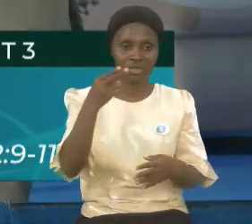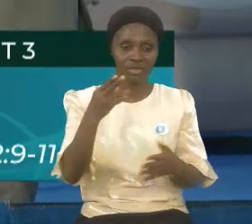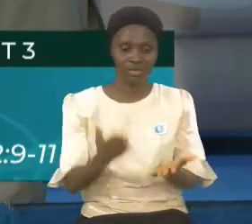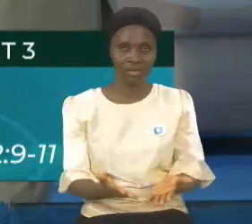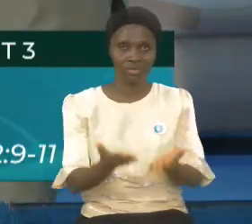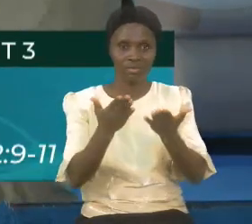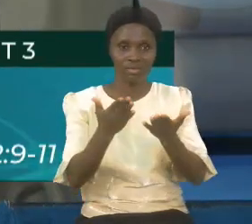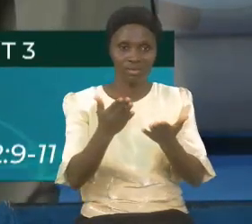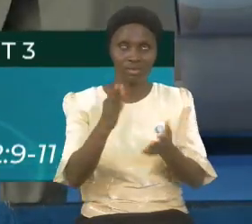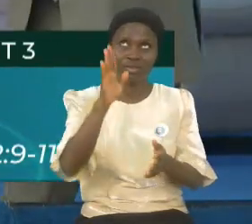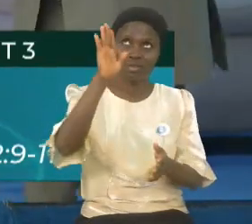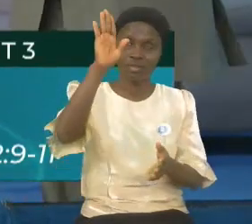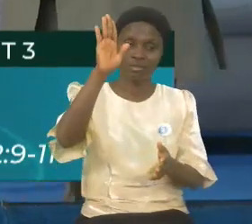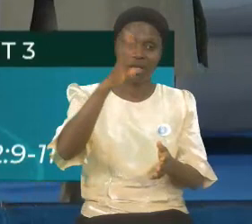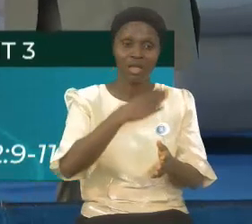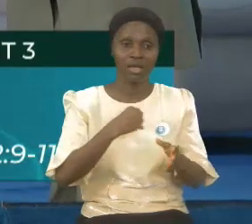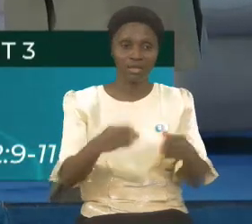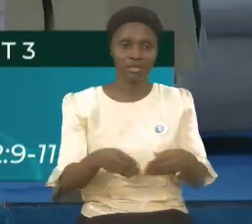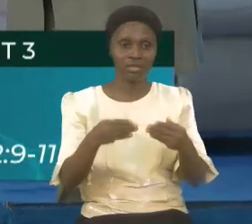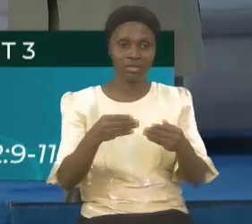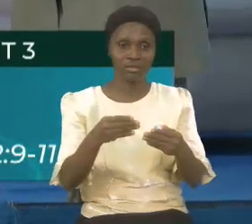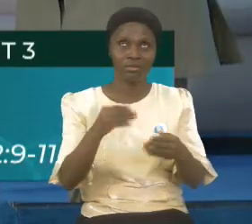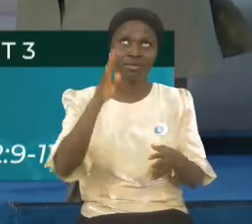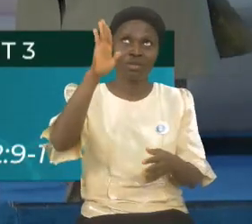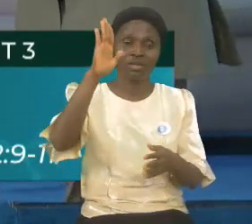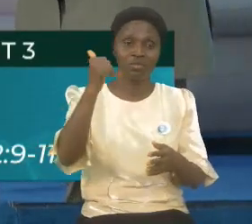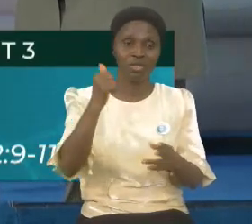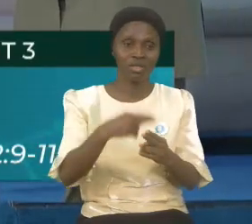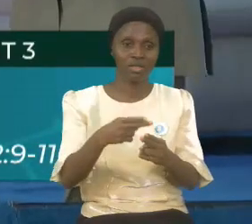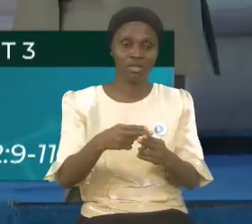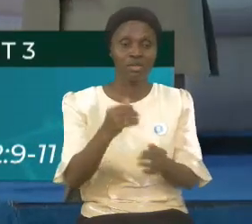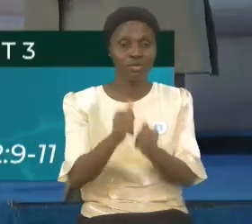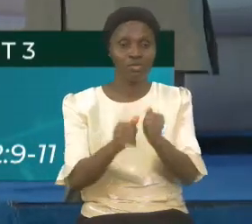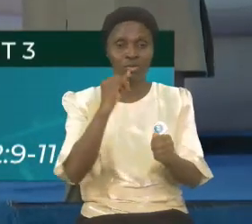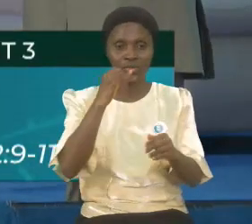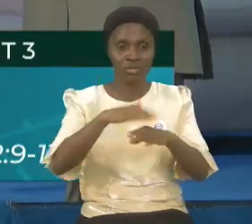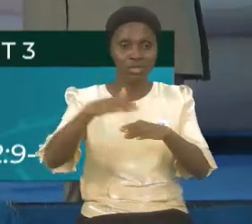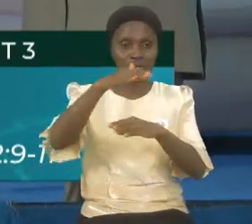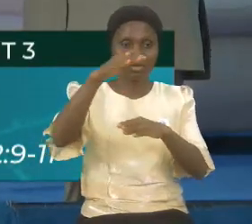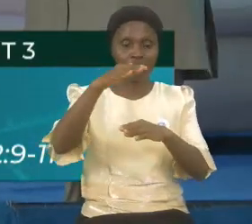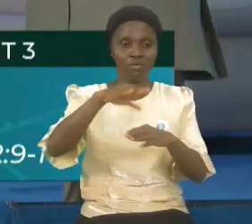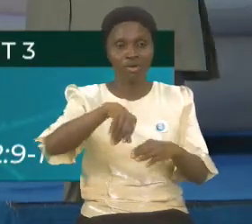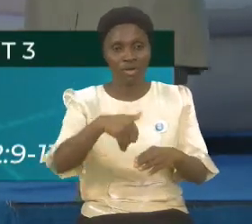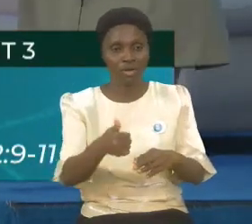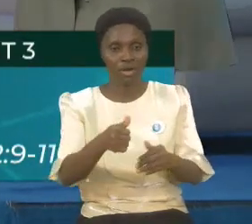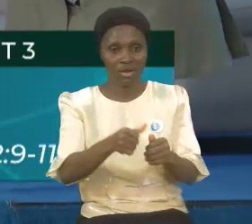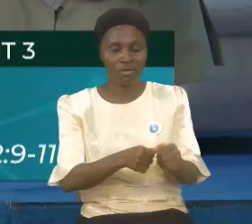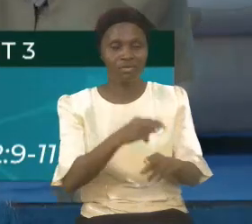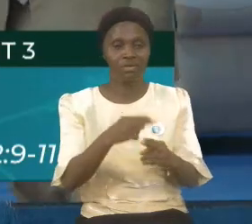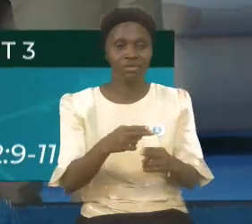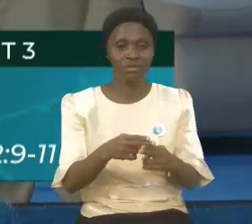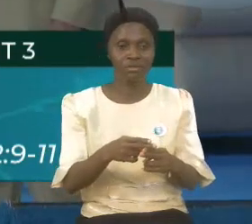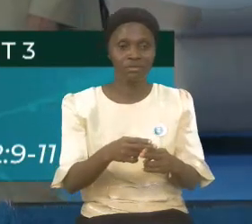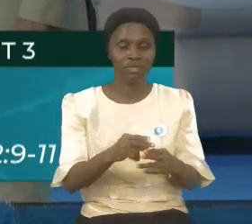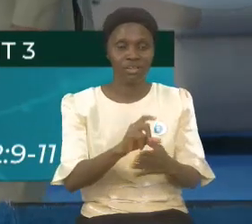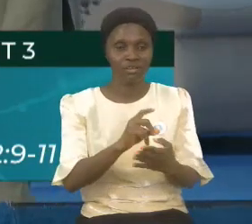and given him a name which is above every name. And then in verse 10,